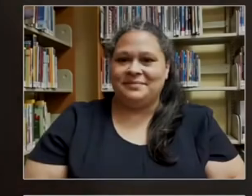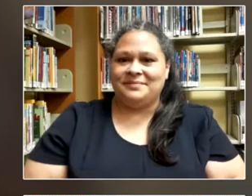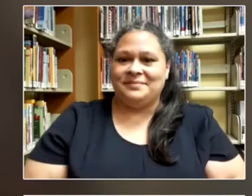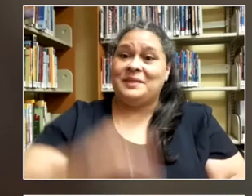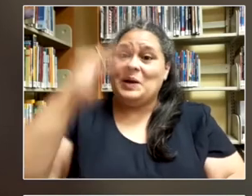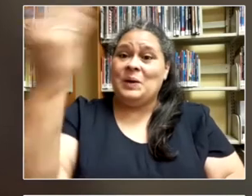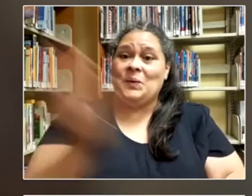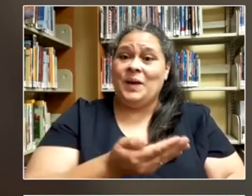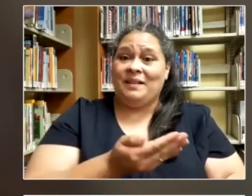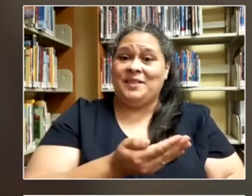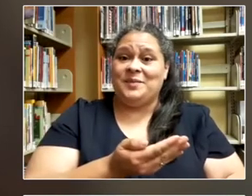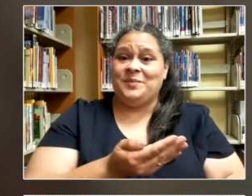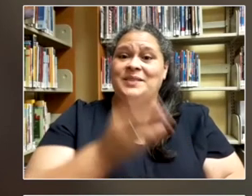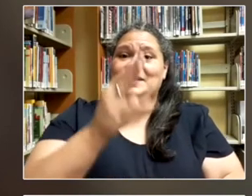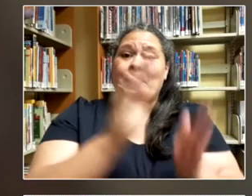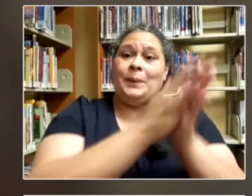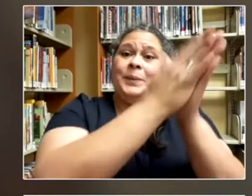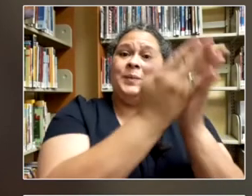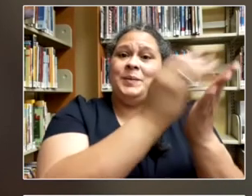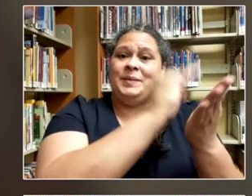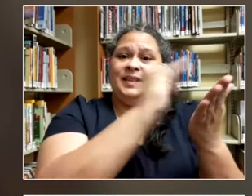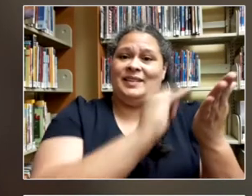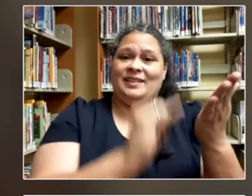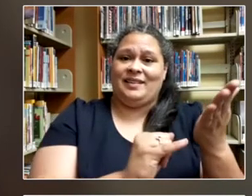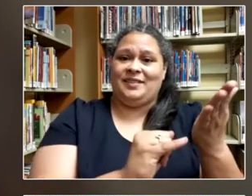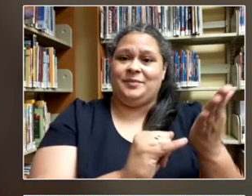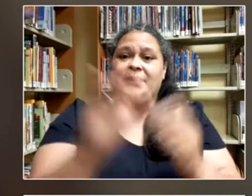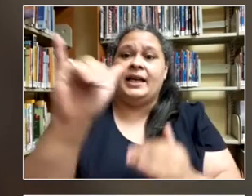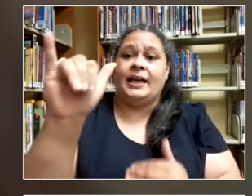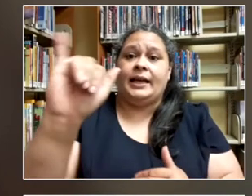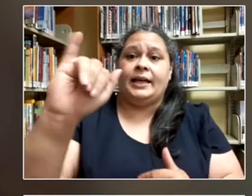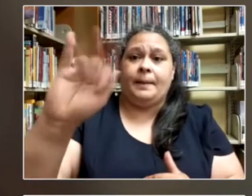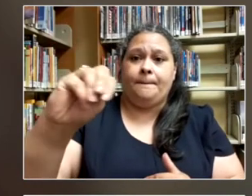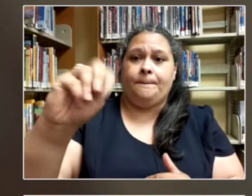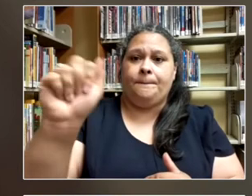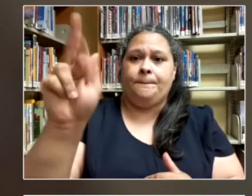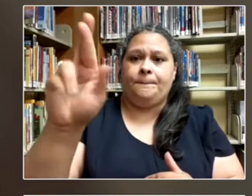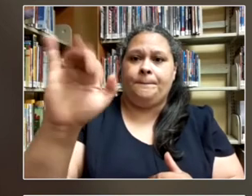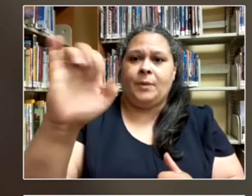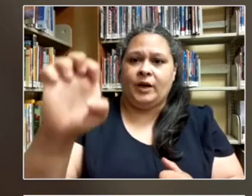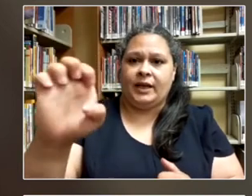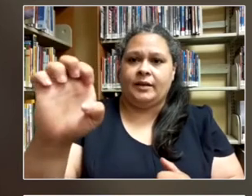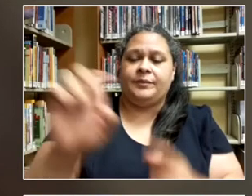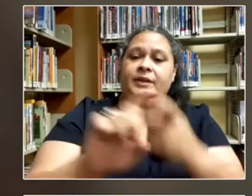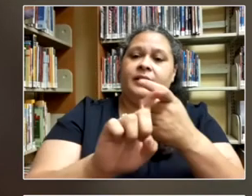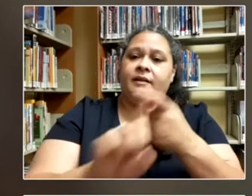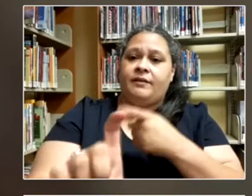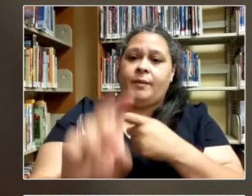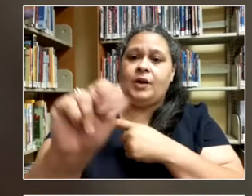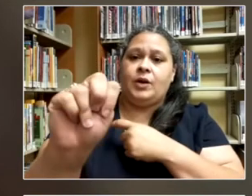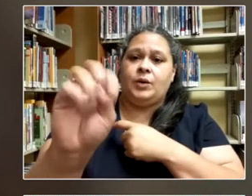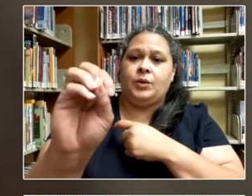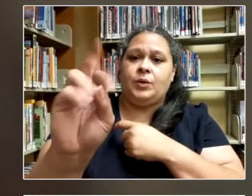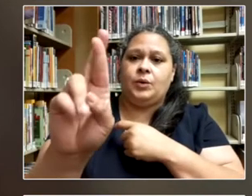Welcome to Mini Book Plus Art. My name is Yamari Rivera, and I manage outreach and family programs at the Norton Museum